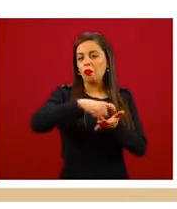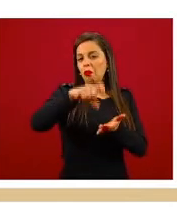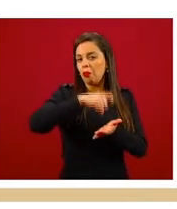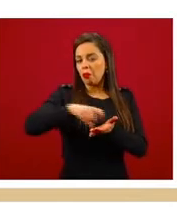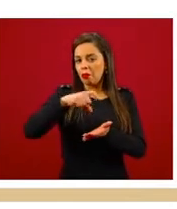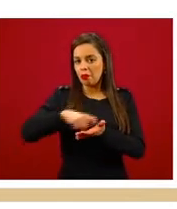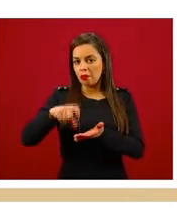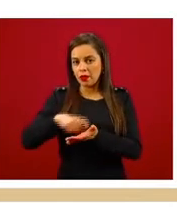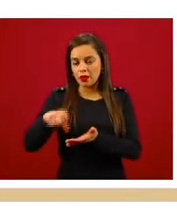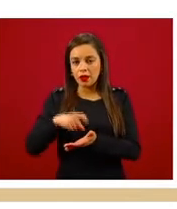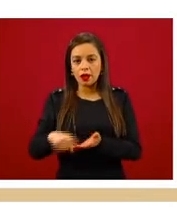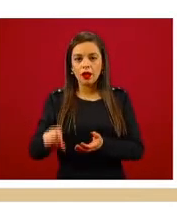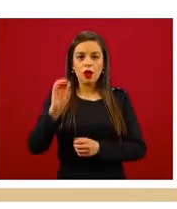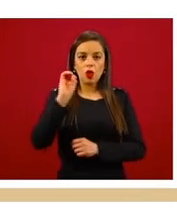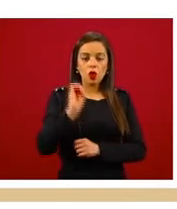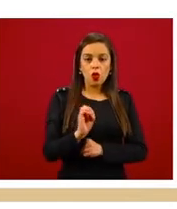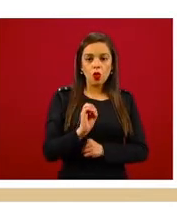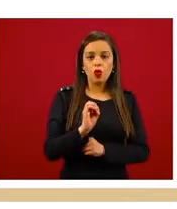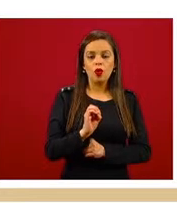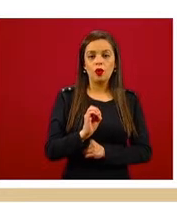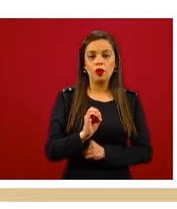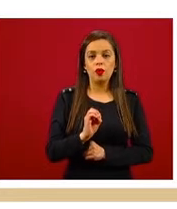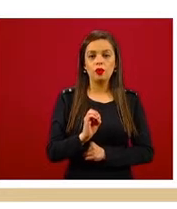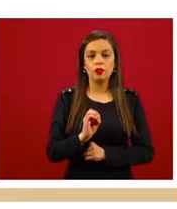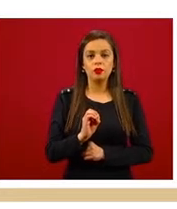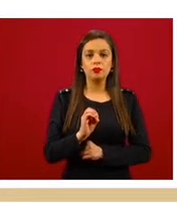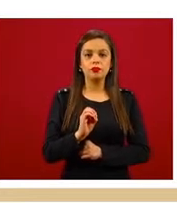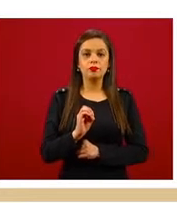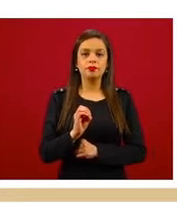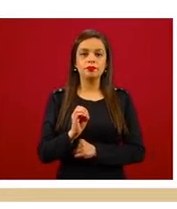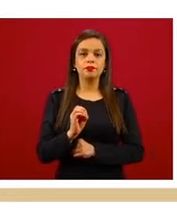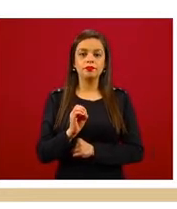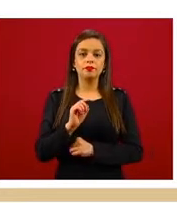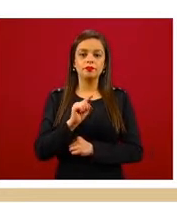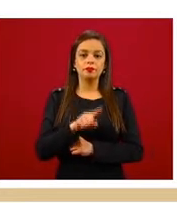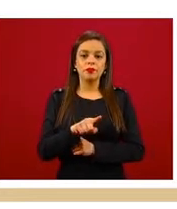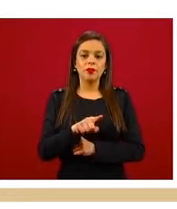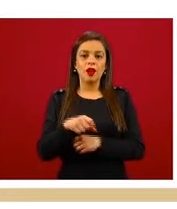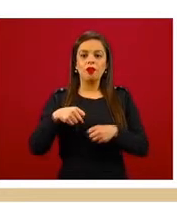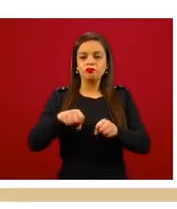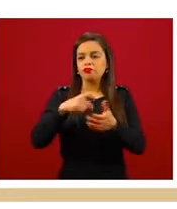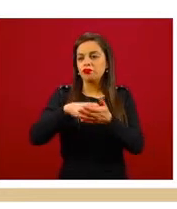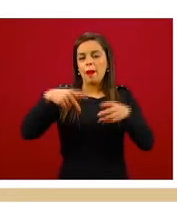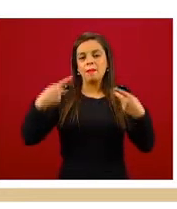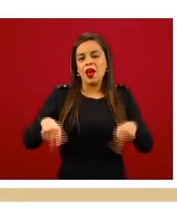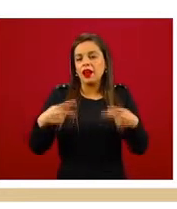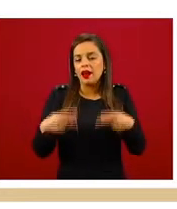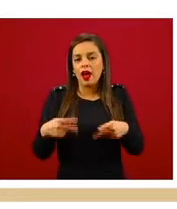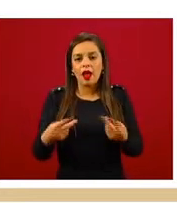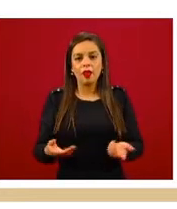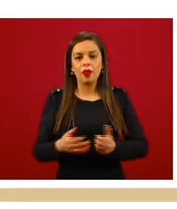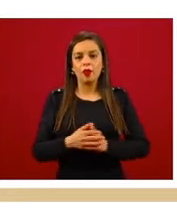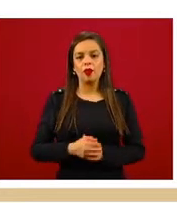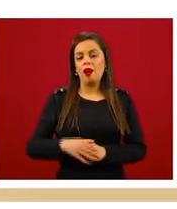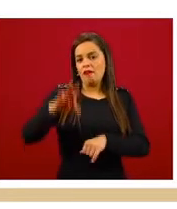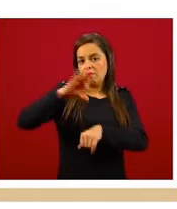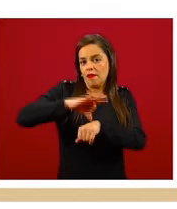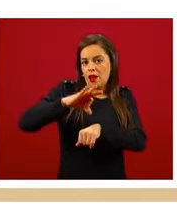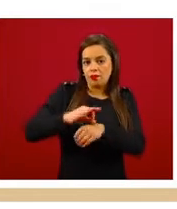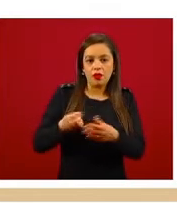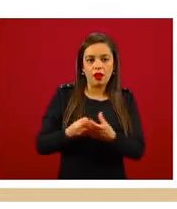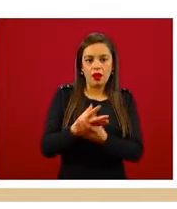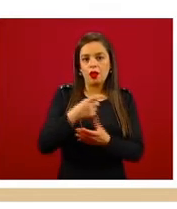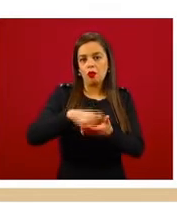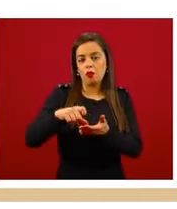may be needing to para mobilize themselves to either movilizarse al get grocery súper, a shopping movilizarse al or to mercado, move themselves to movilizarse the a la supermarket or to farmacia. their